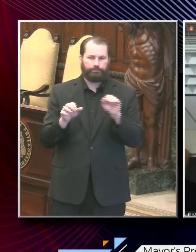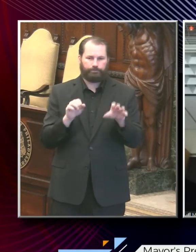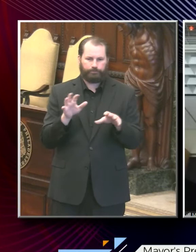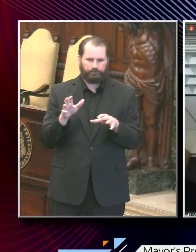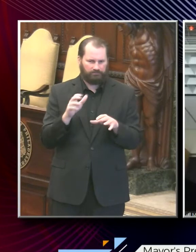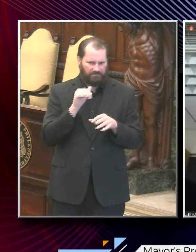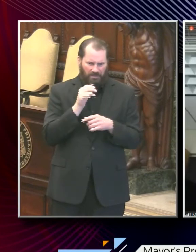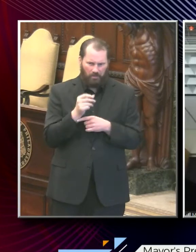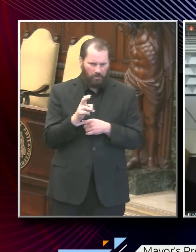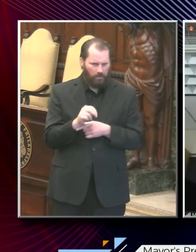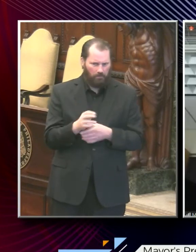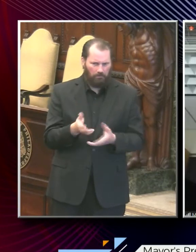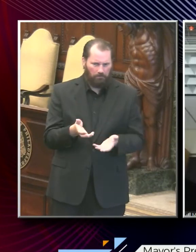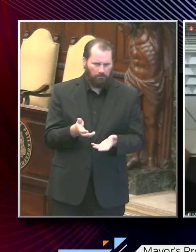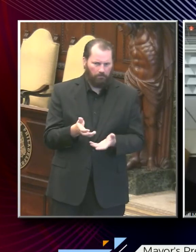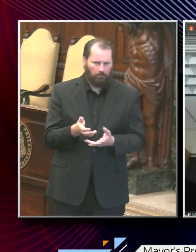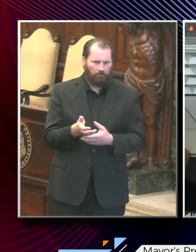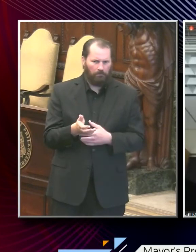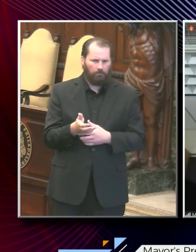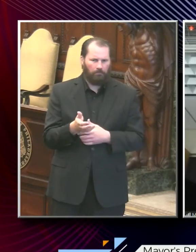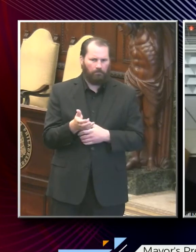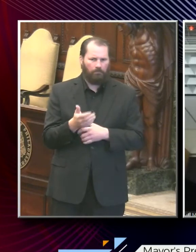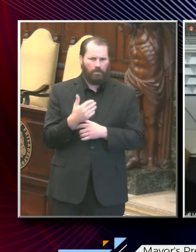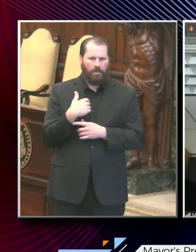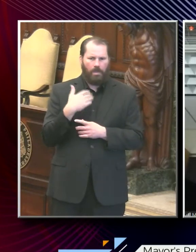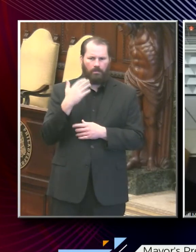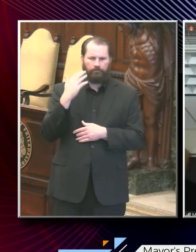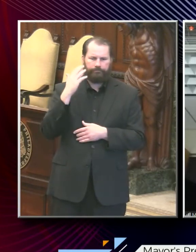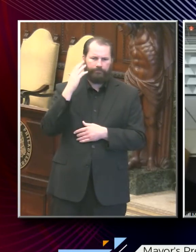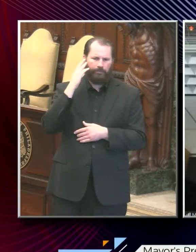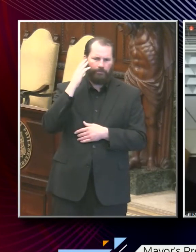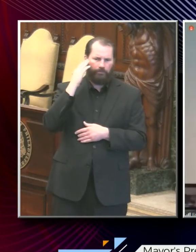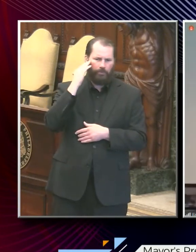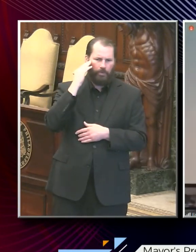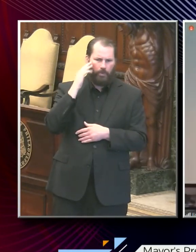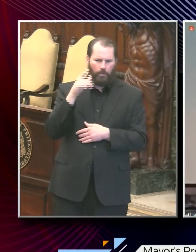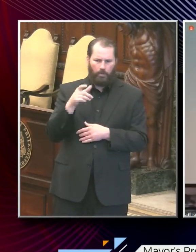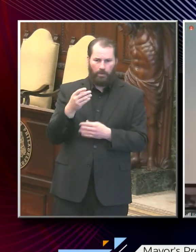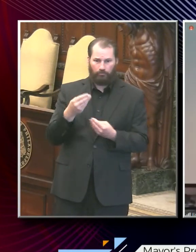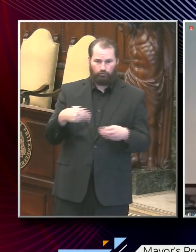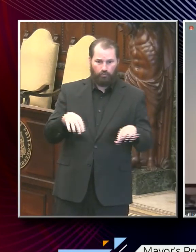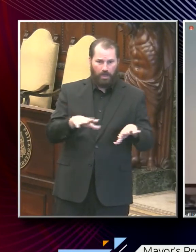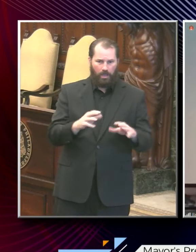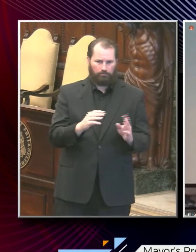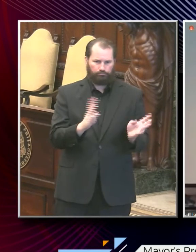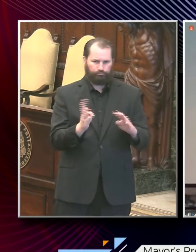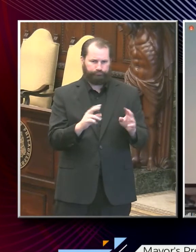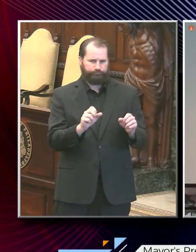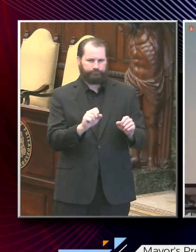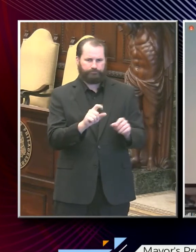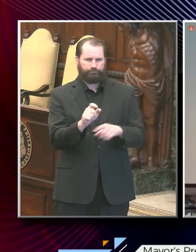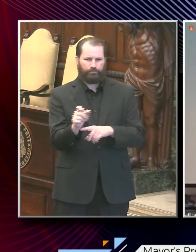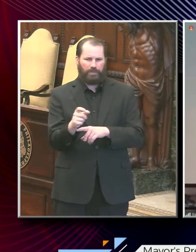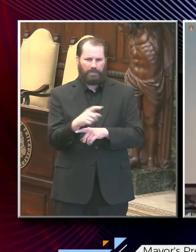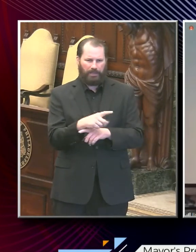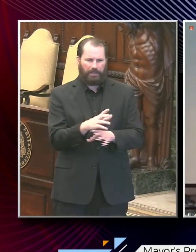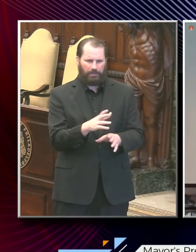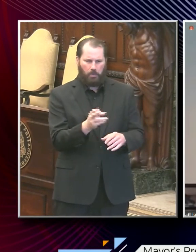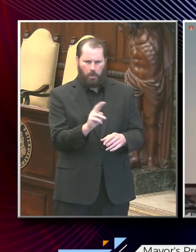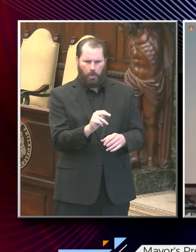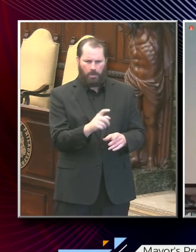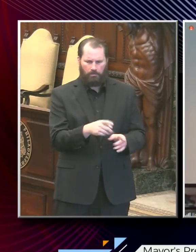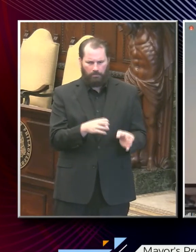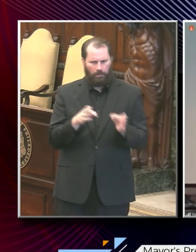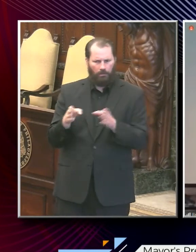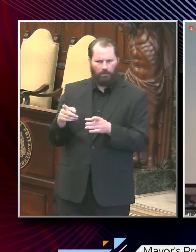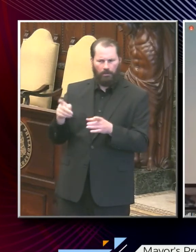one thing, but we're just talking about public amenities where people can go to cool down. Yeah, that's a great question. That's something we're under discussions with